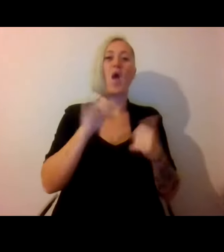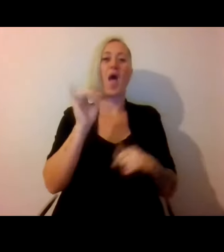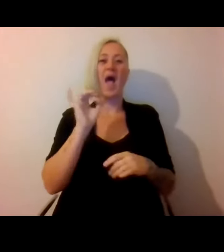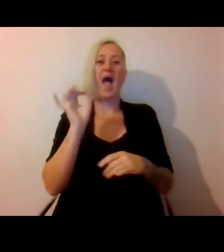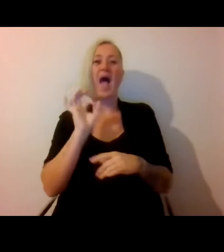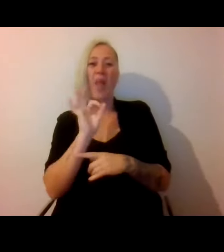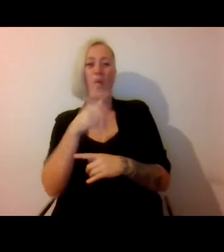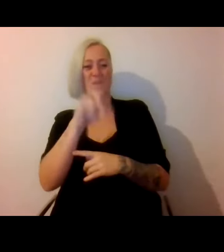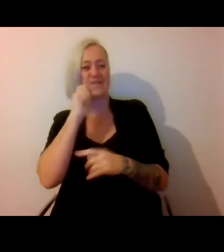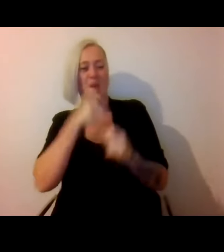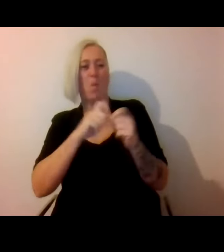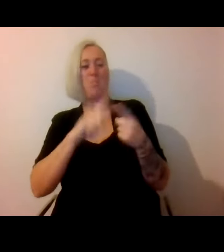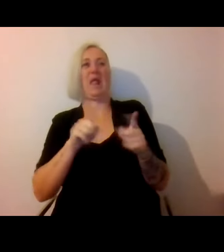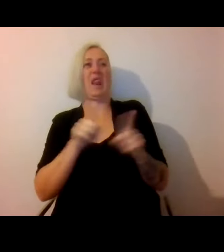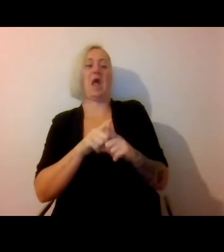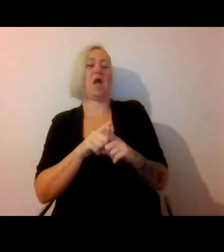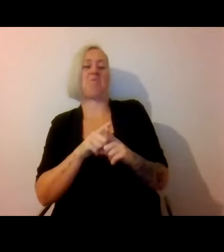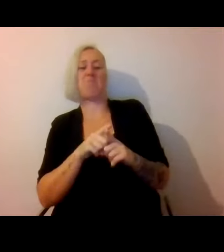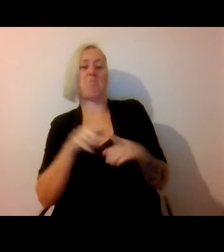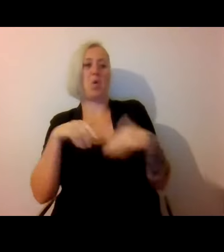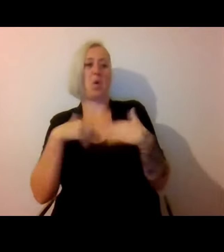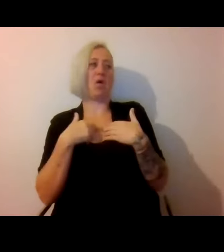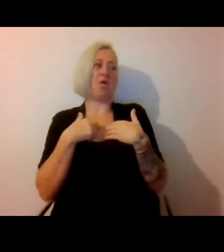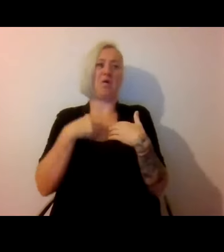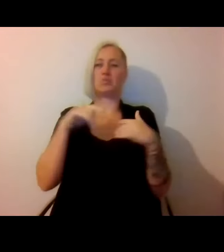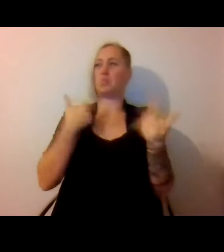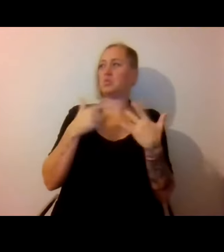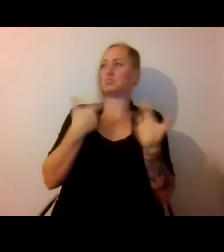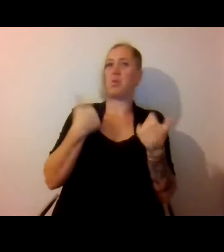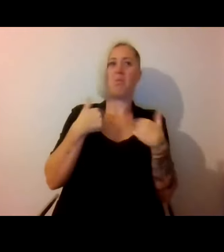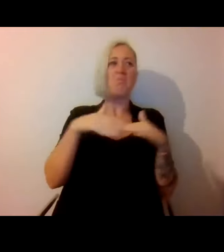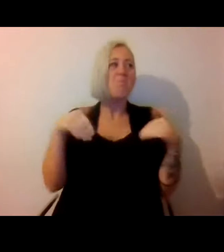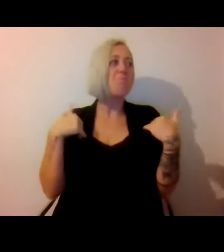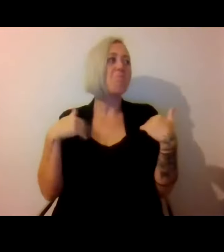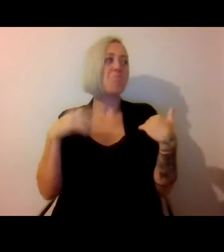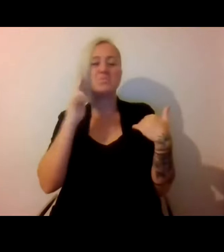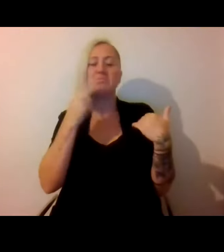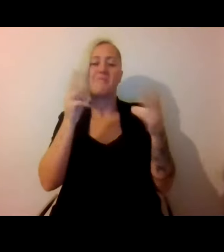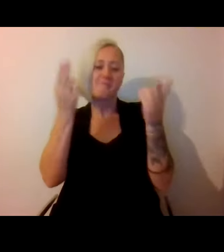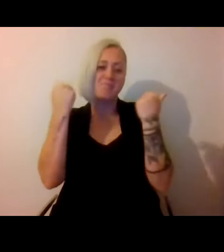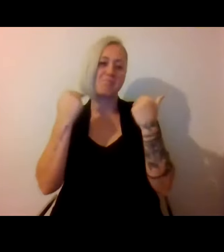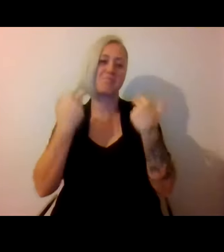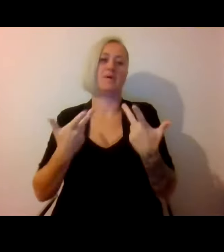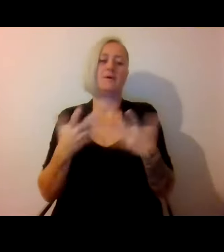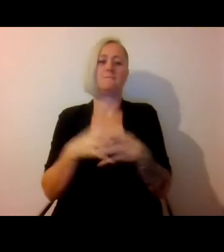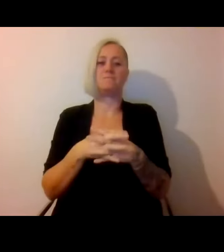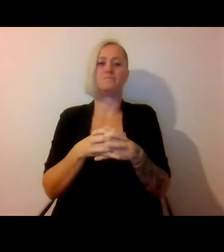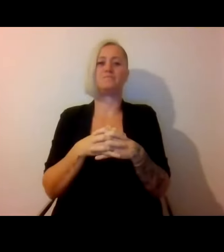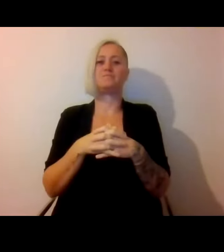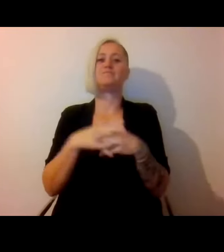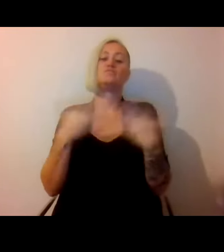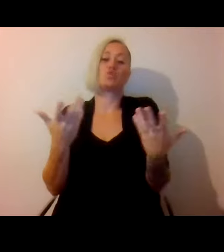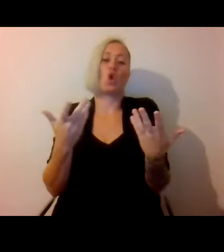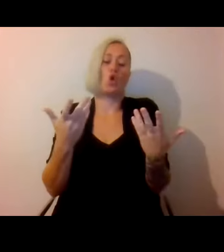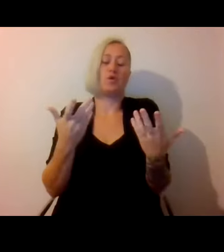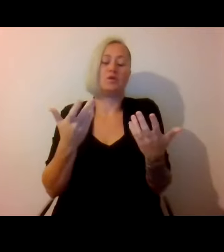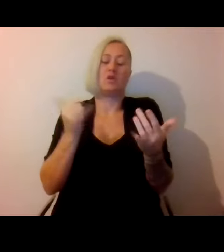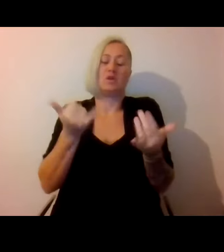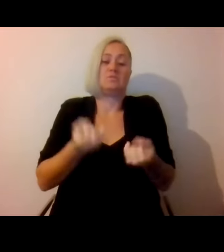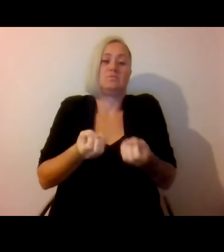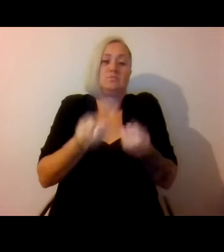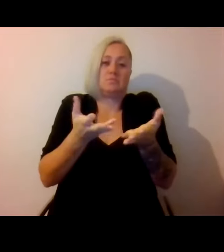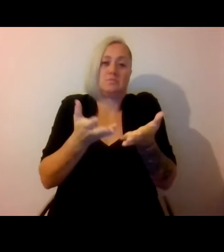So hopefully this gives you all some food for thought. One day you might be in a position where